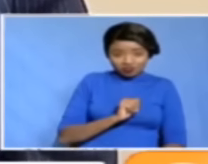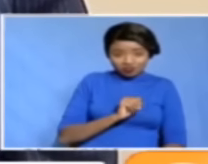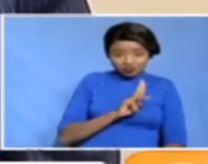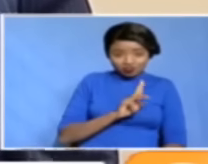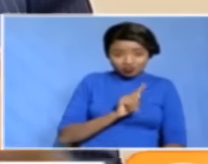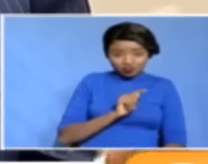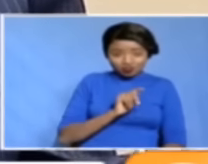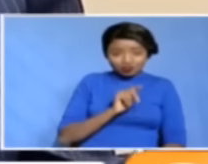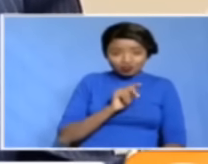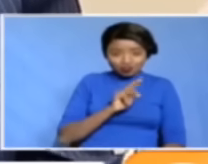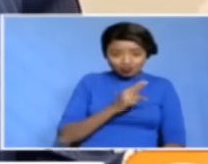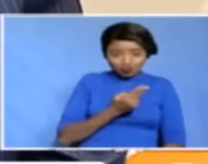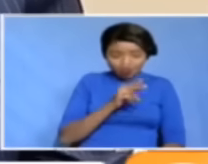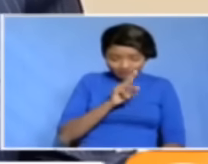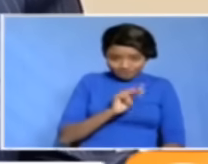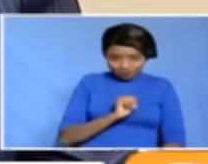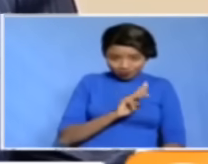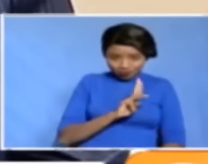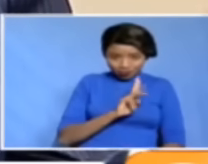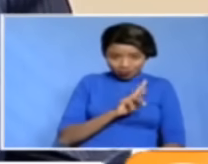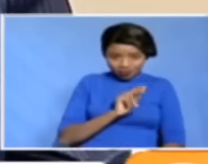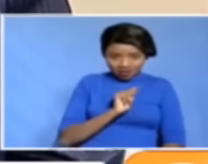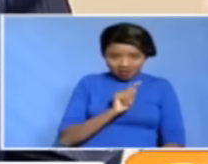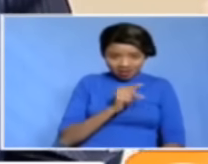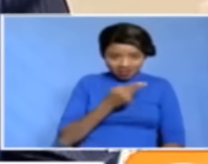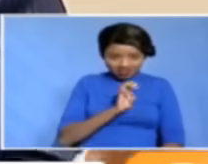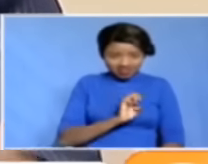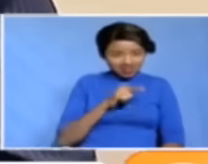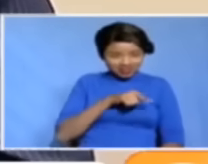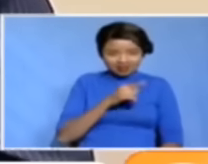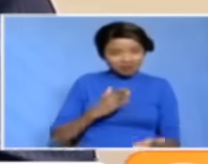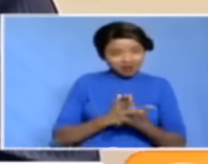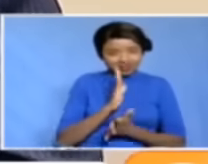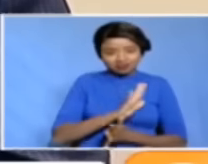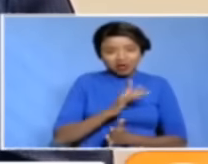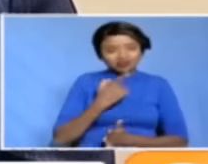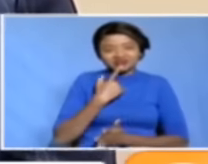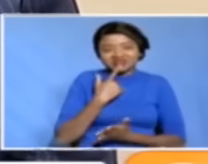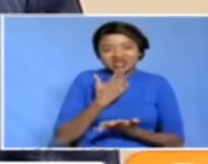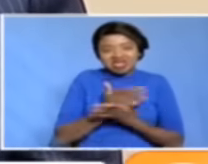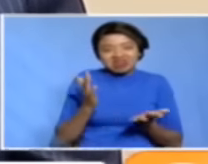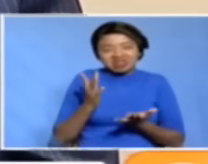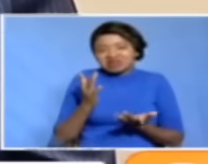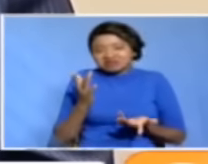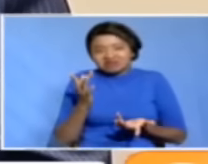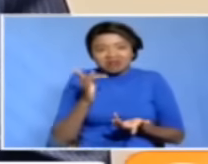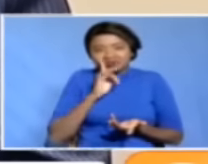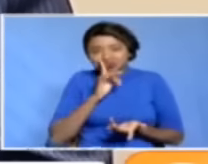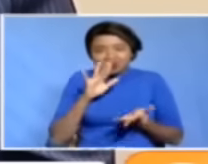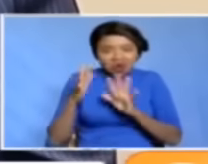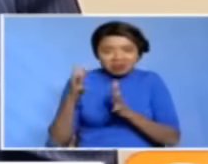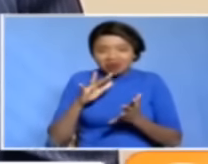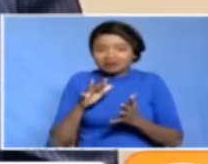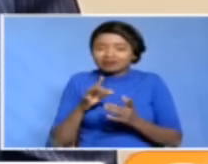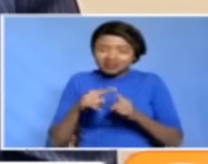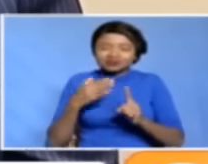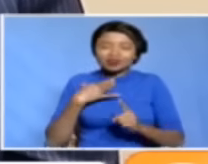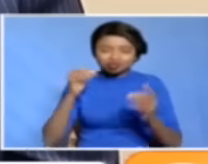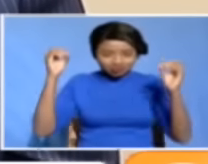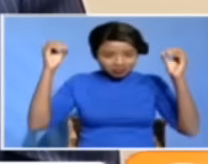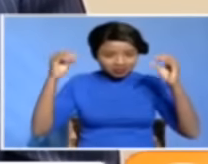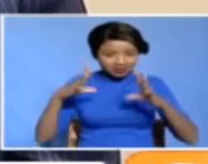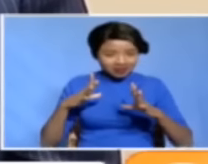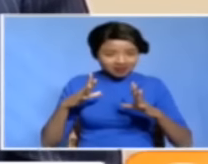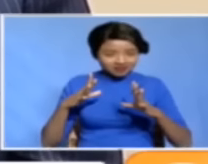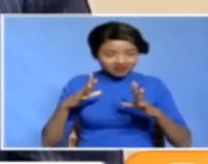deputy president. And I think, okay, if it is, it's within his right to say that I am not going to think about tomorrow. But I think, let me make it very clear.